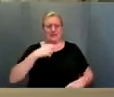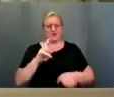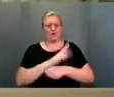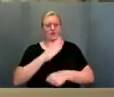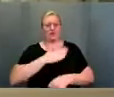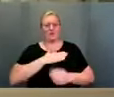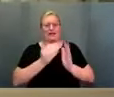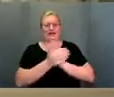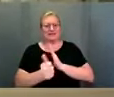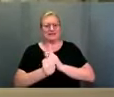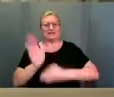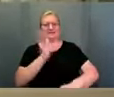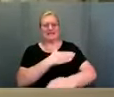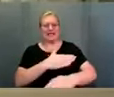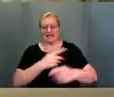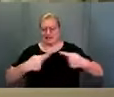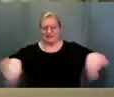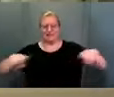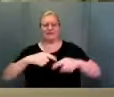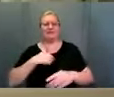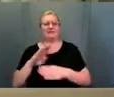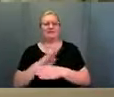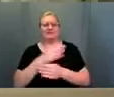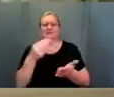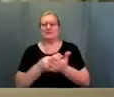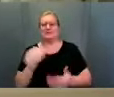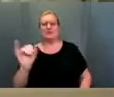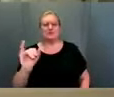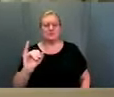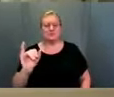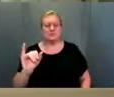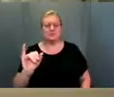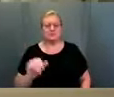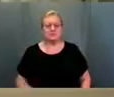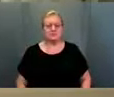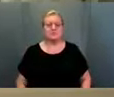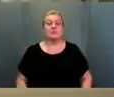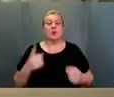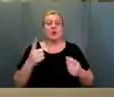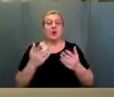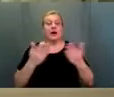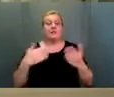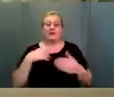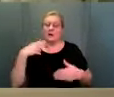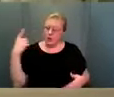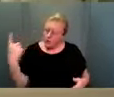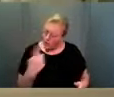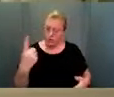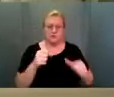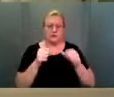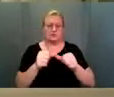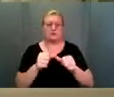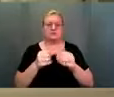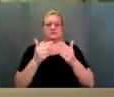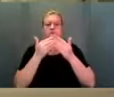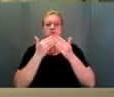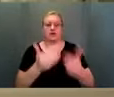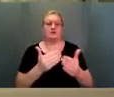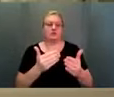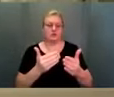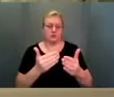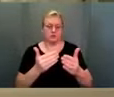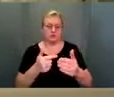and serve. So when it's all said and done, one thing I maintain is gratitude. And I'm grateful that